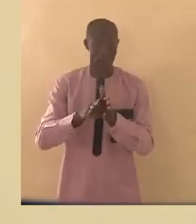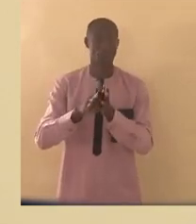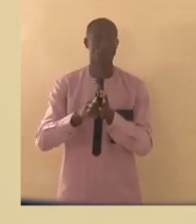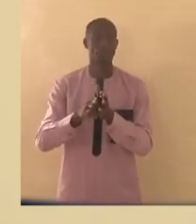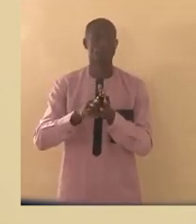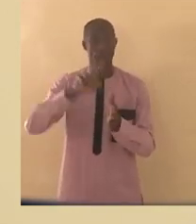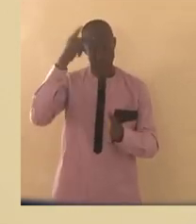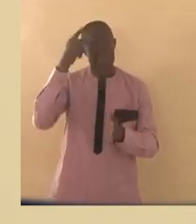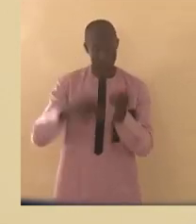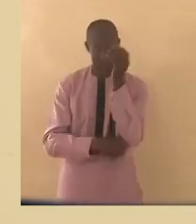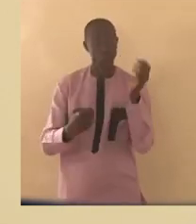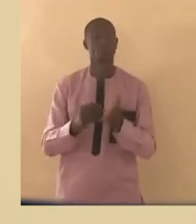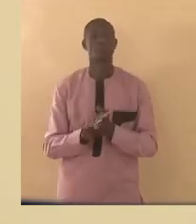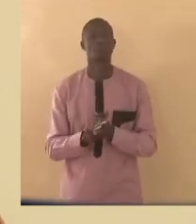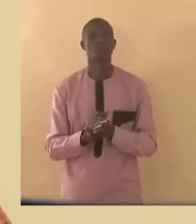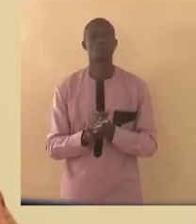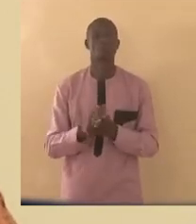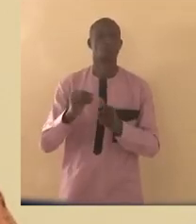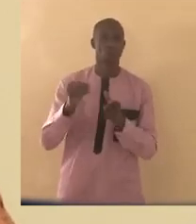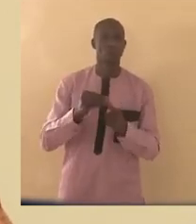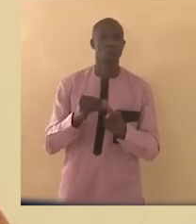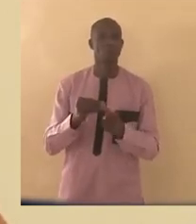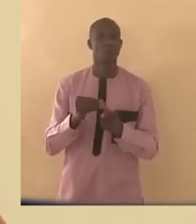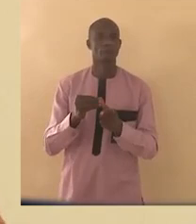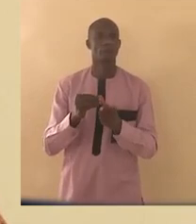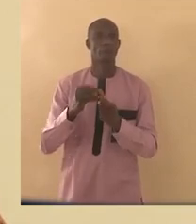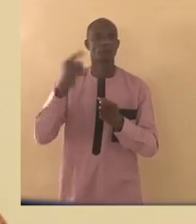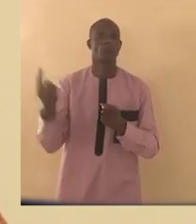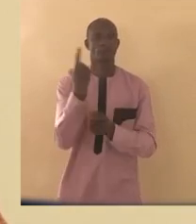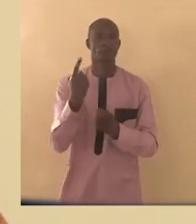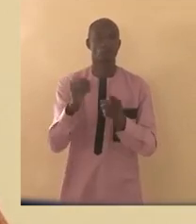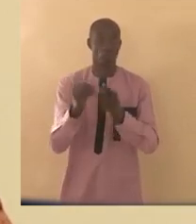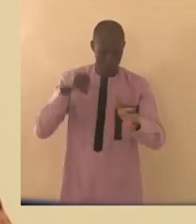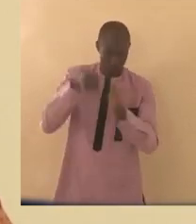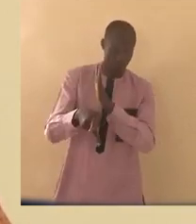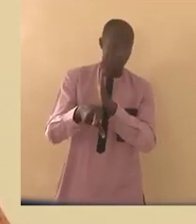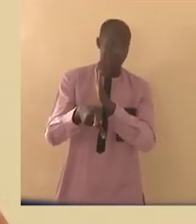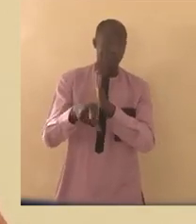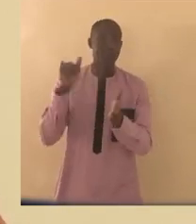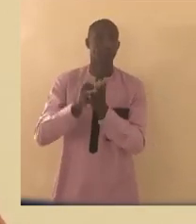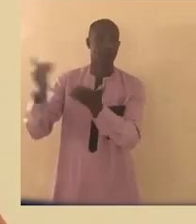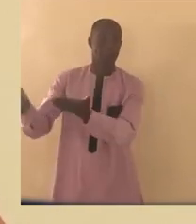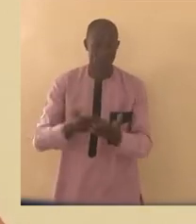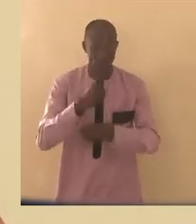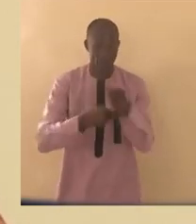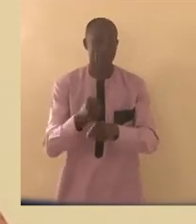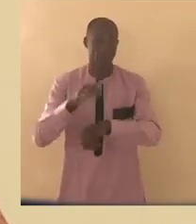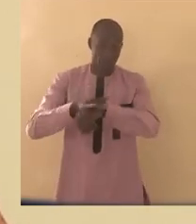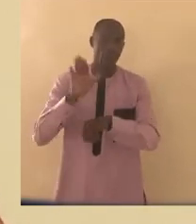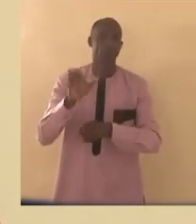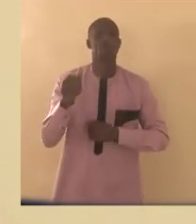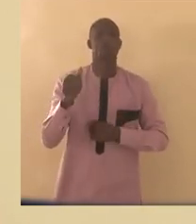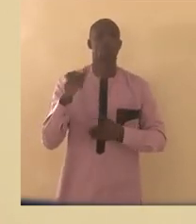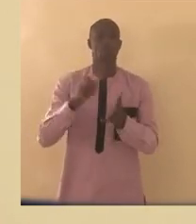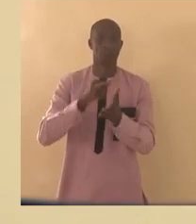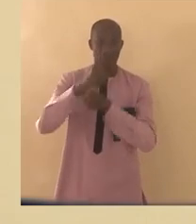is bringing suffering upon yourself. Or committing murder, for example, that is bringing suffering upon